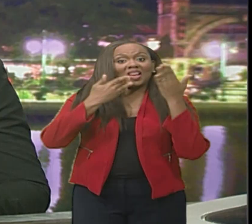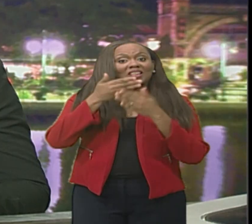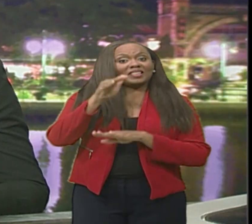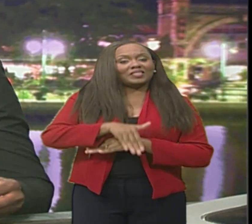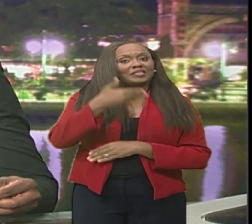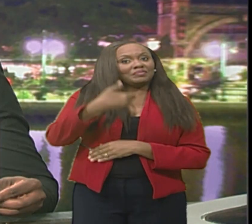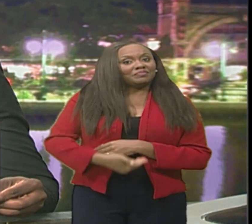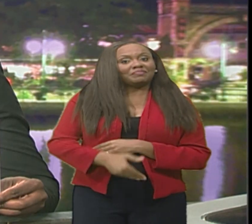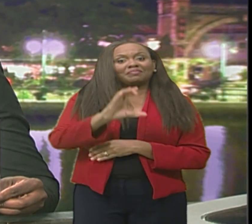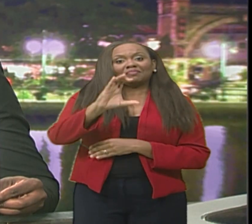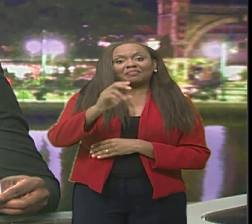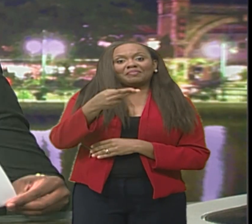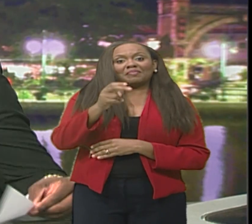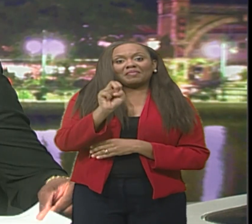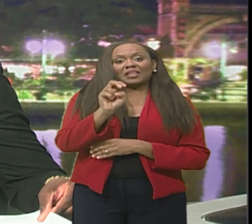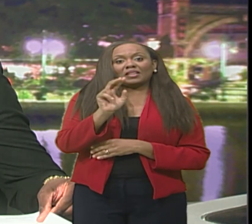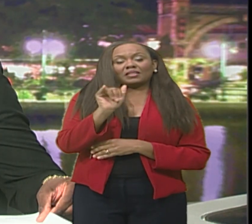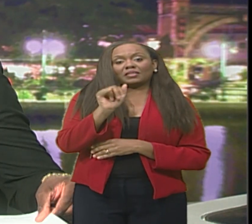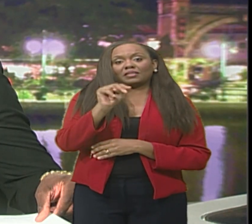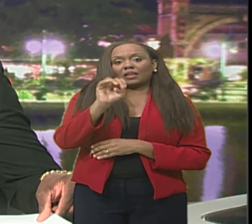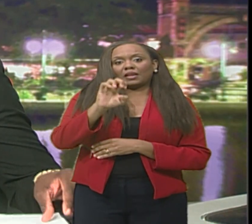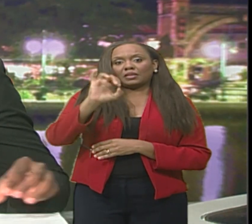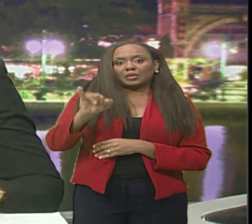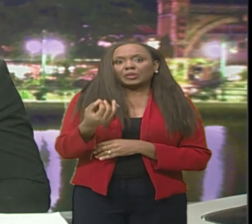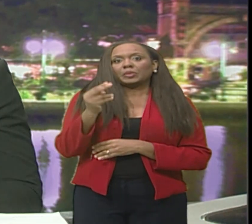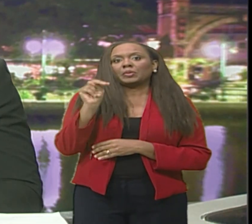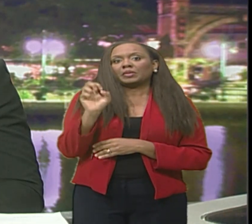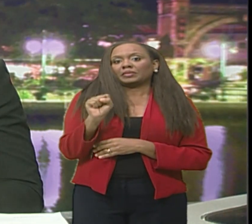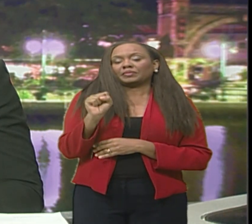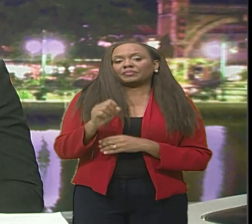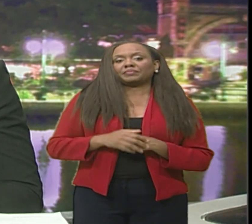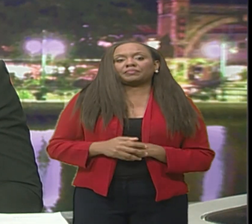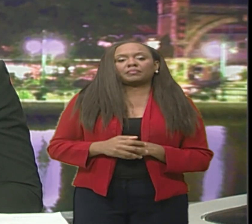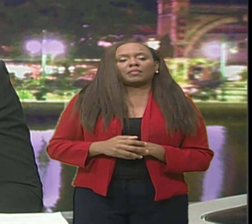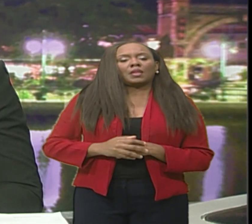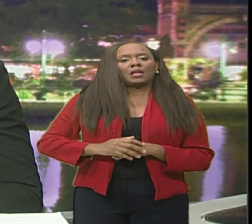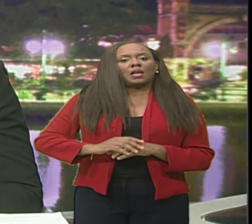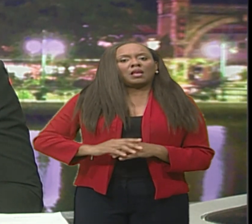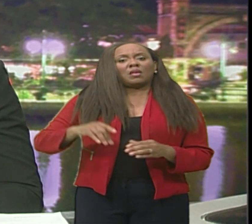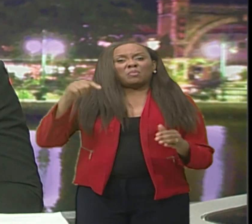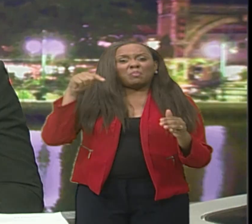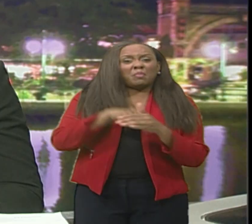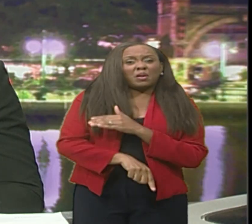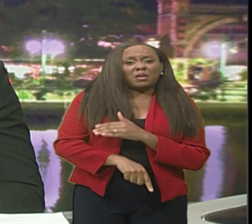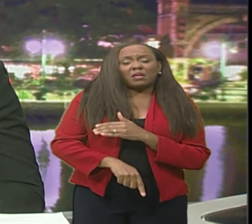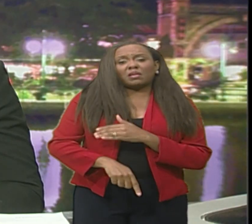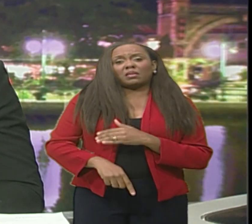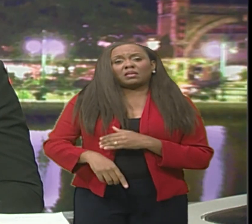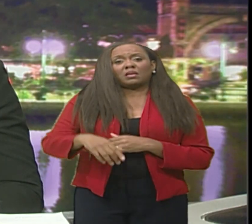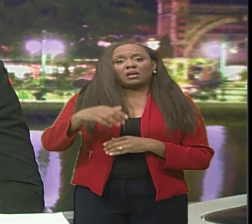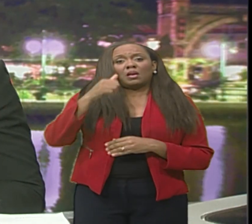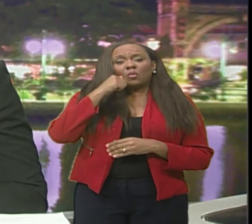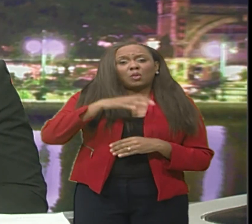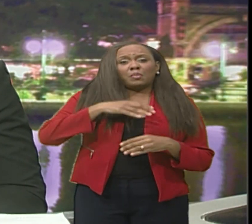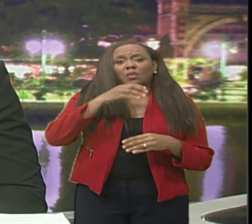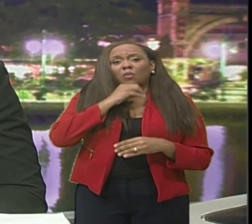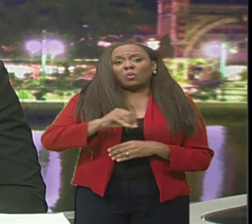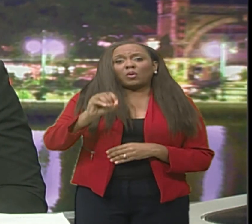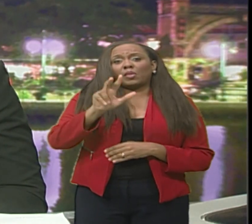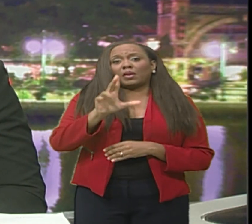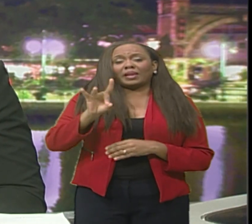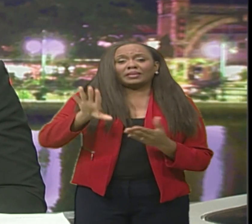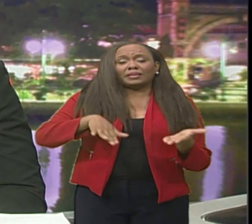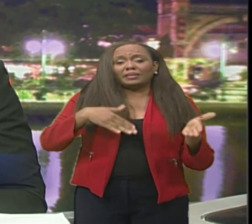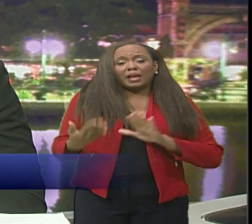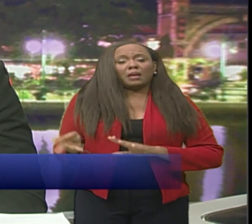Good evening, I'm Shane Jones. Leading the news at 7. The brutal murder of 38-year-old Pauline Clark has